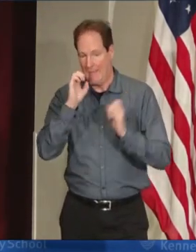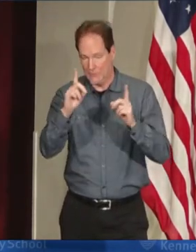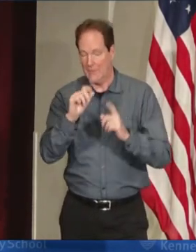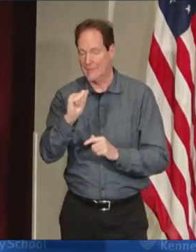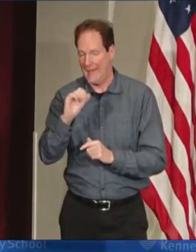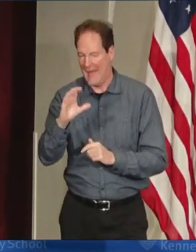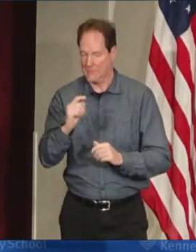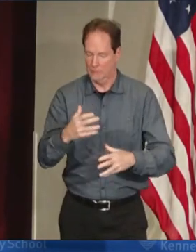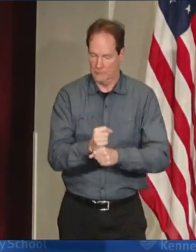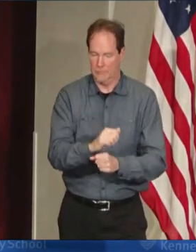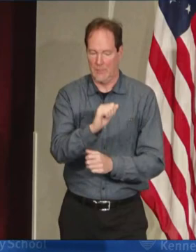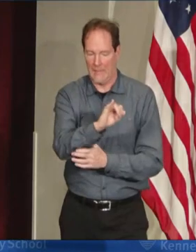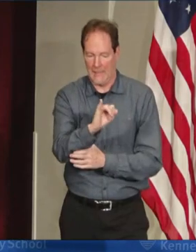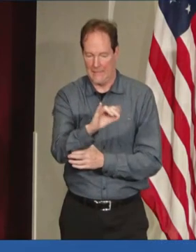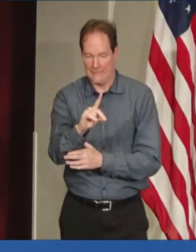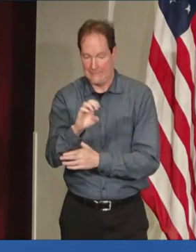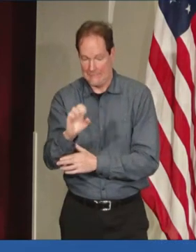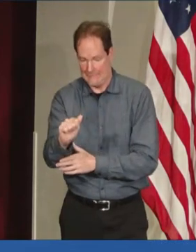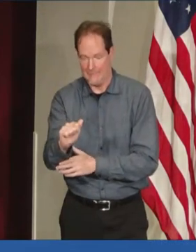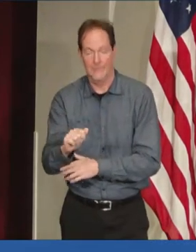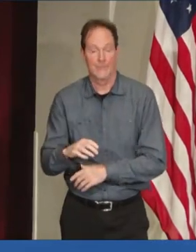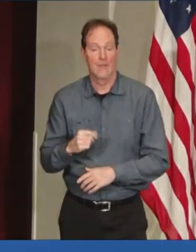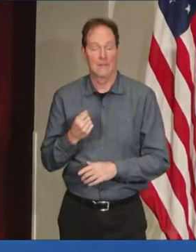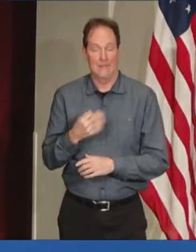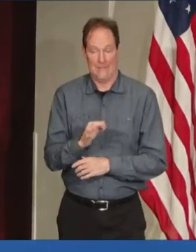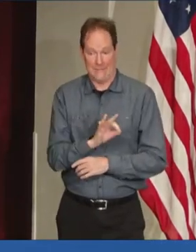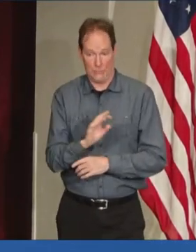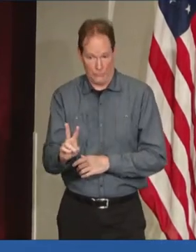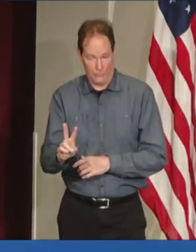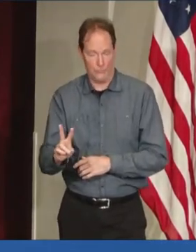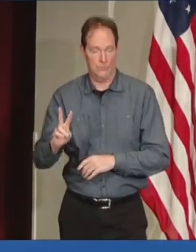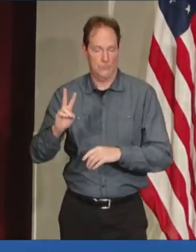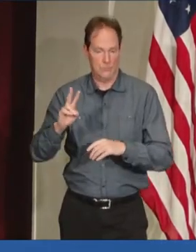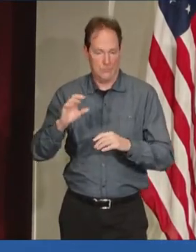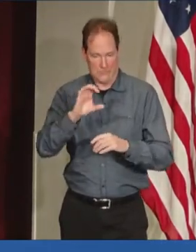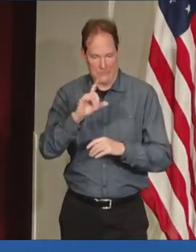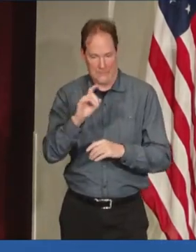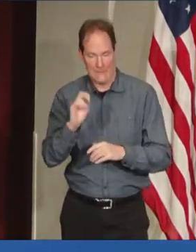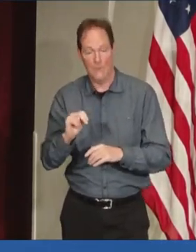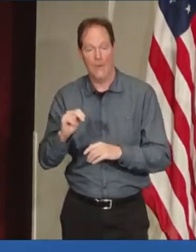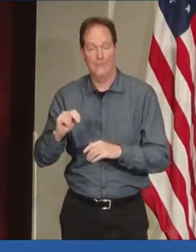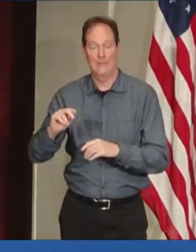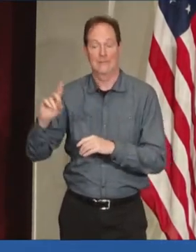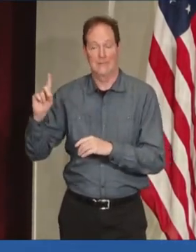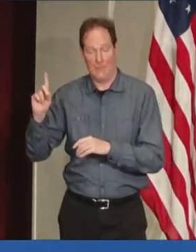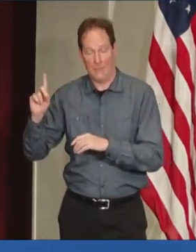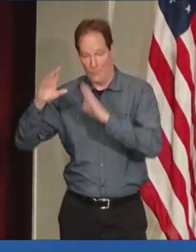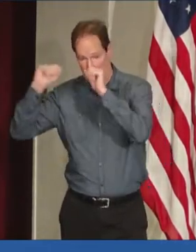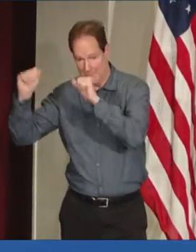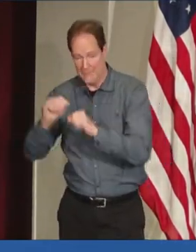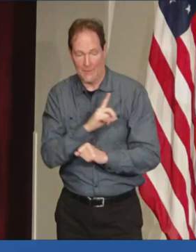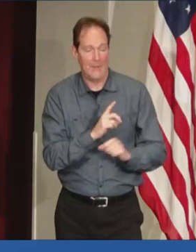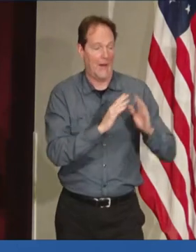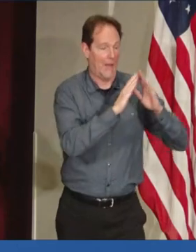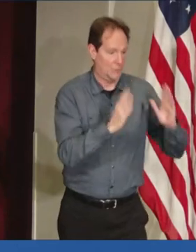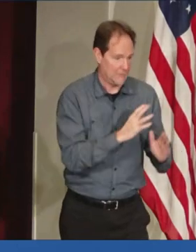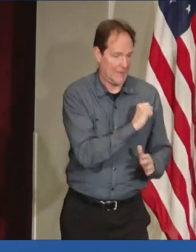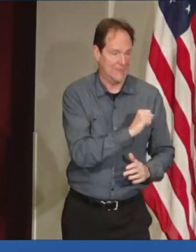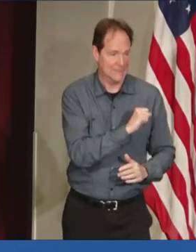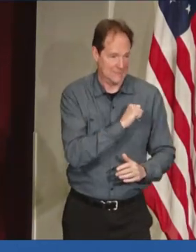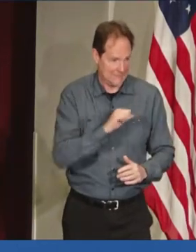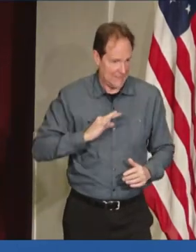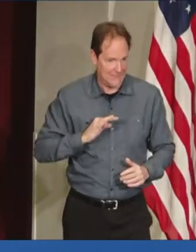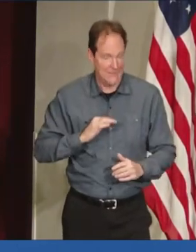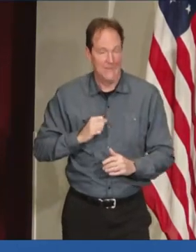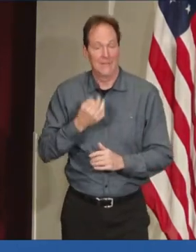1992, when Clinton came in, we had a Democratic president and a Democratic House and Senate. In 1994,